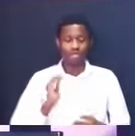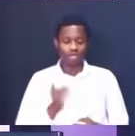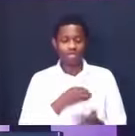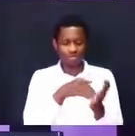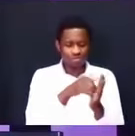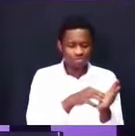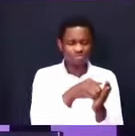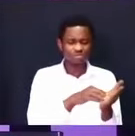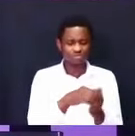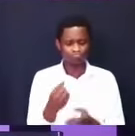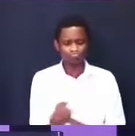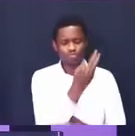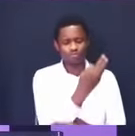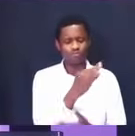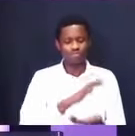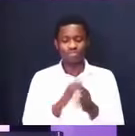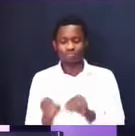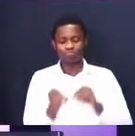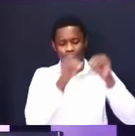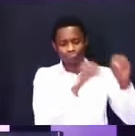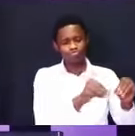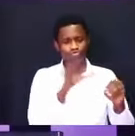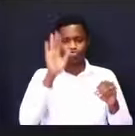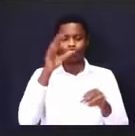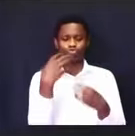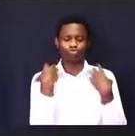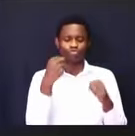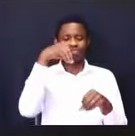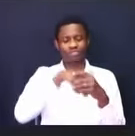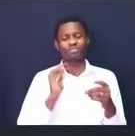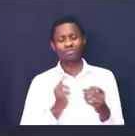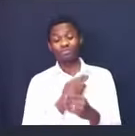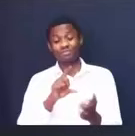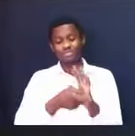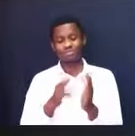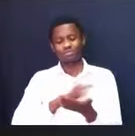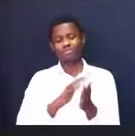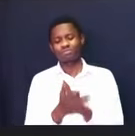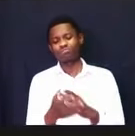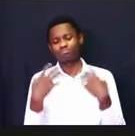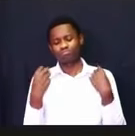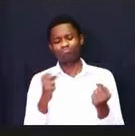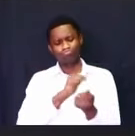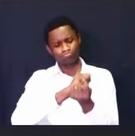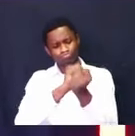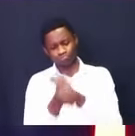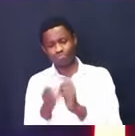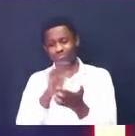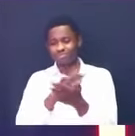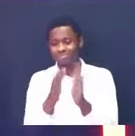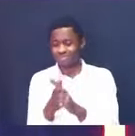imparts us with his strength. And we are transformed. The Bible says into the same image.